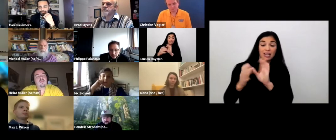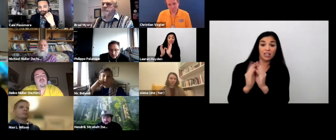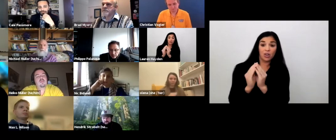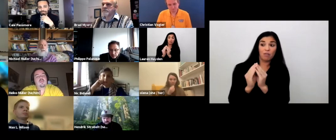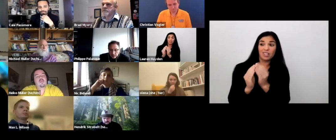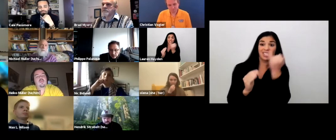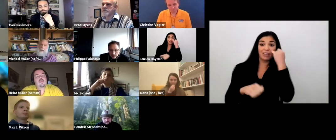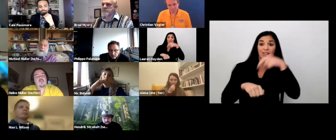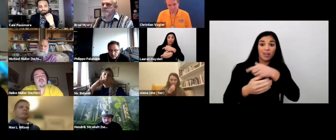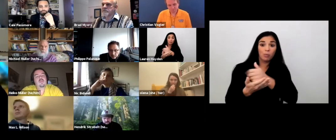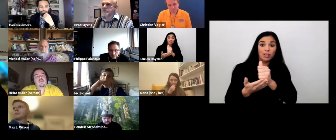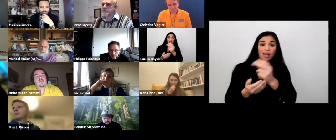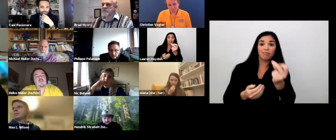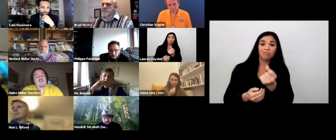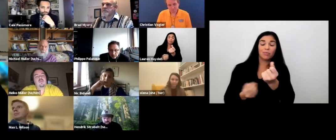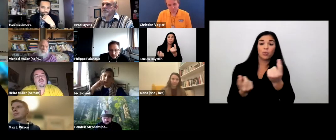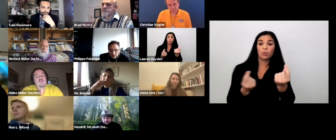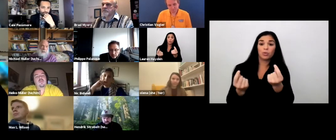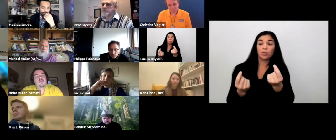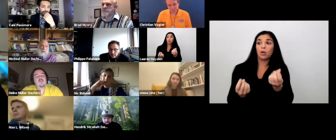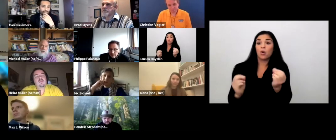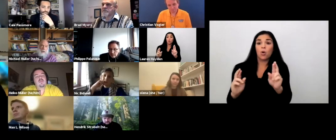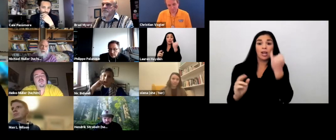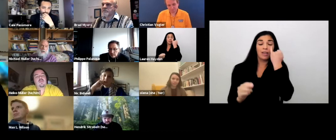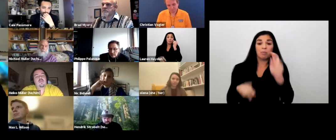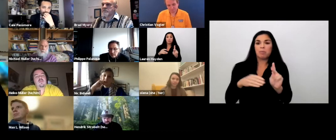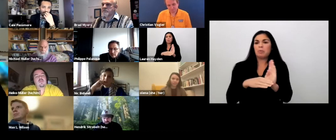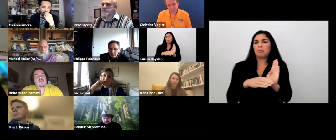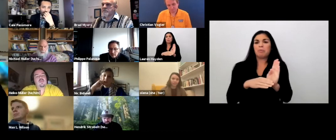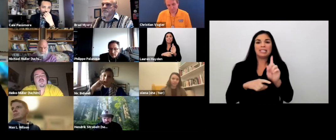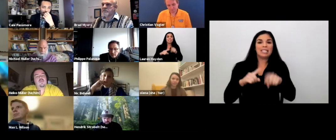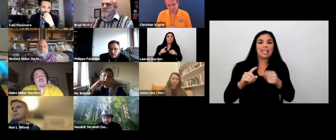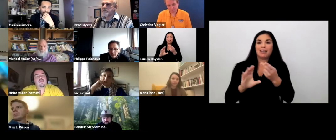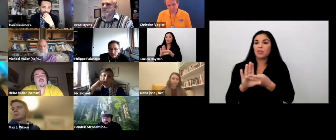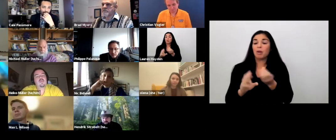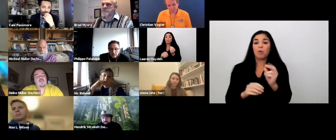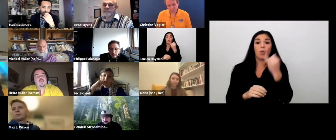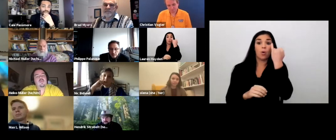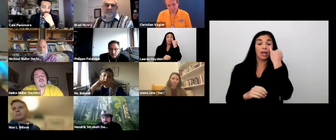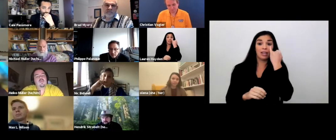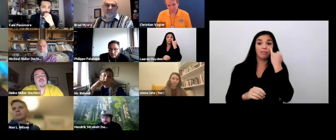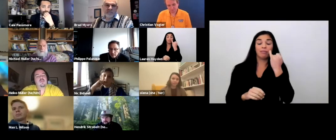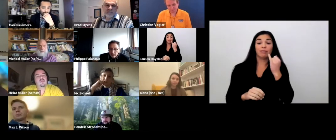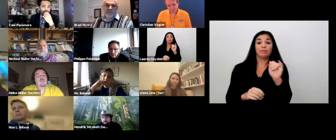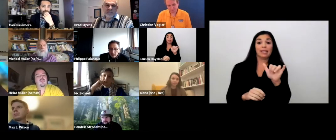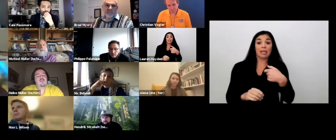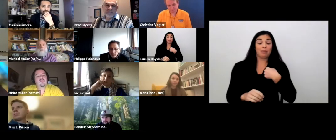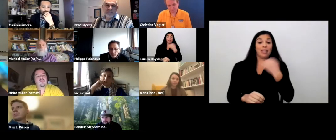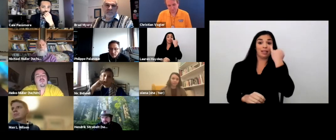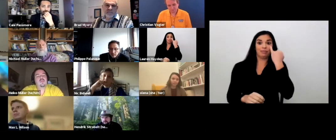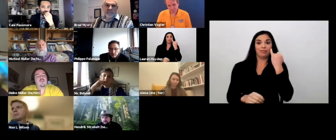too busy, because people can't afford to get there, or in my case, because people would die if they traveled to the conference, and that would be my